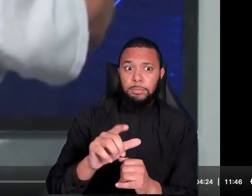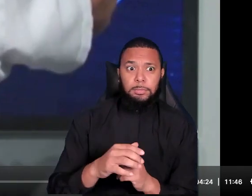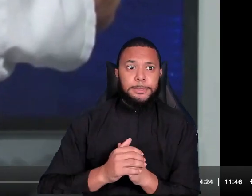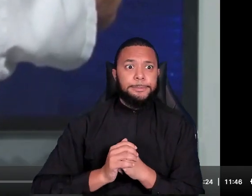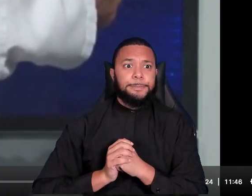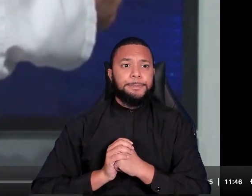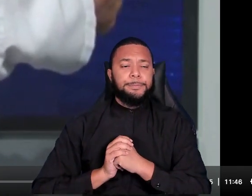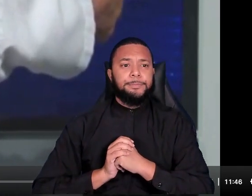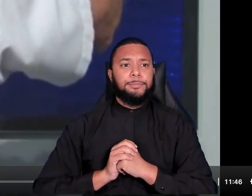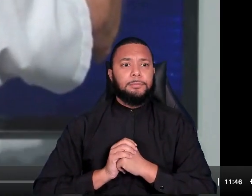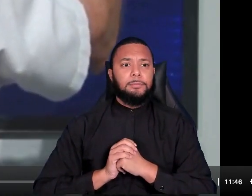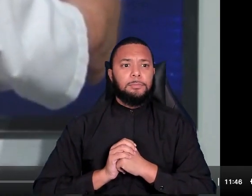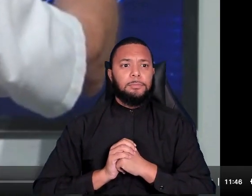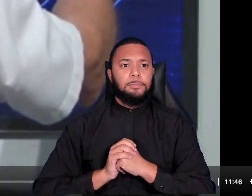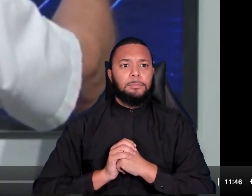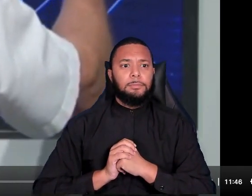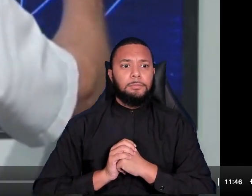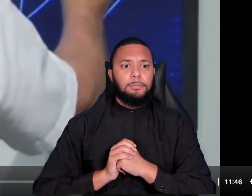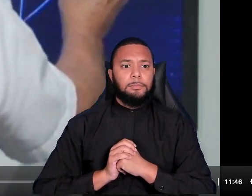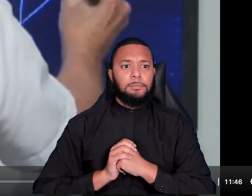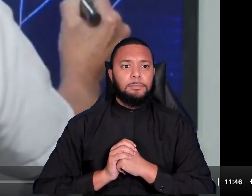here, a